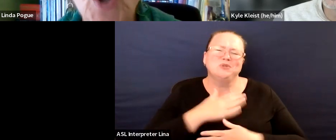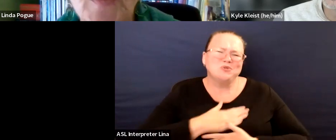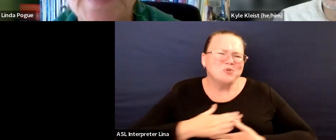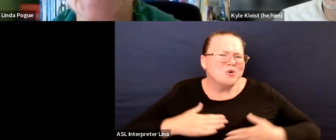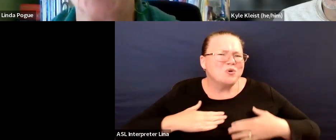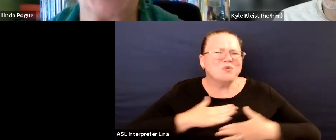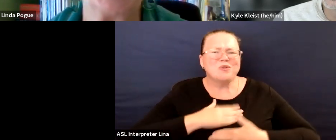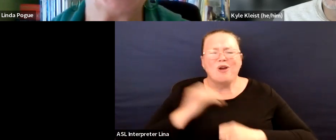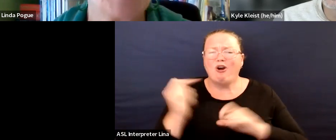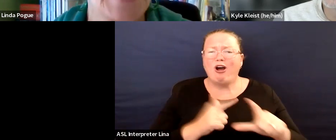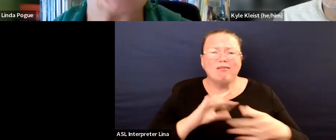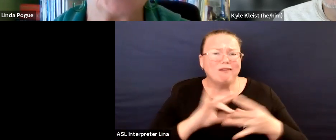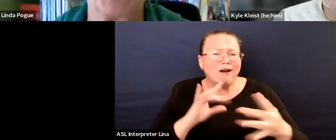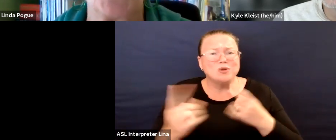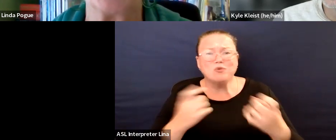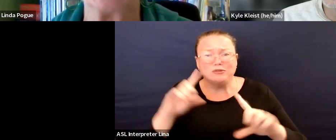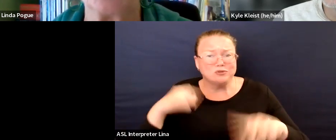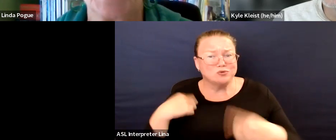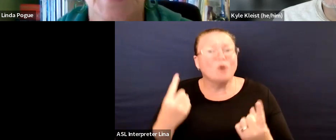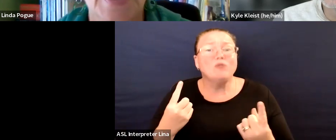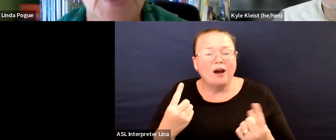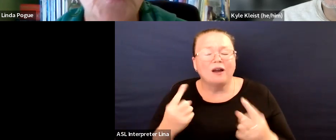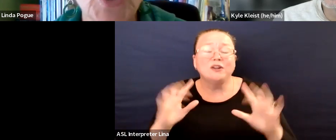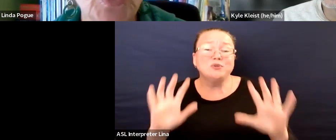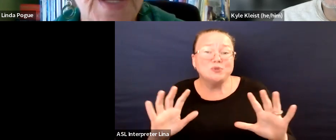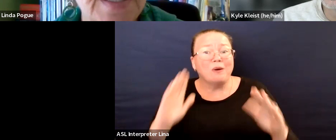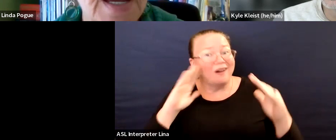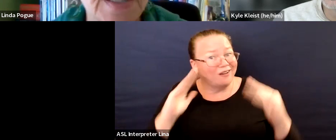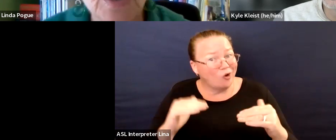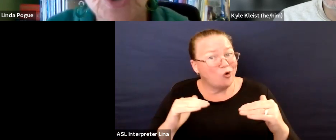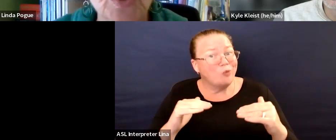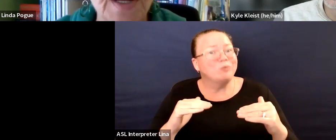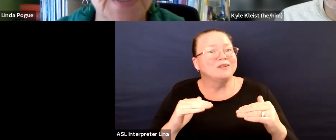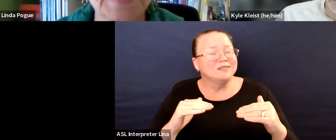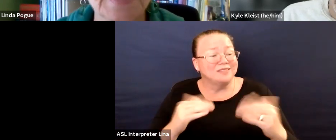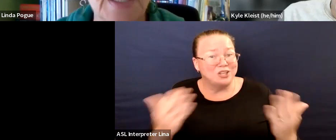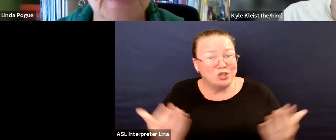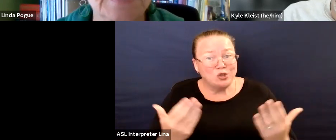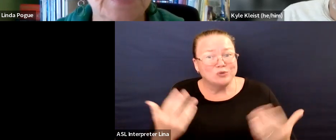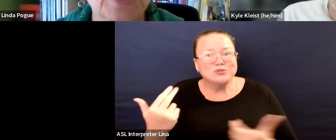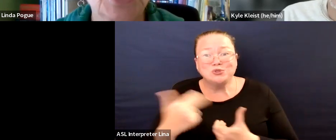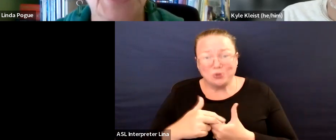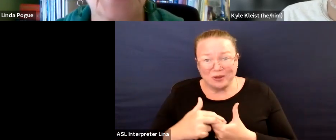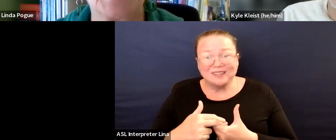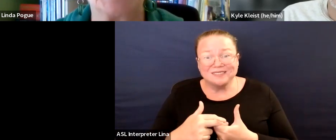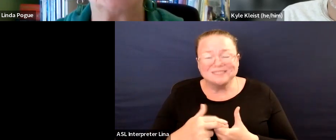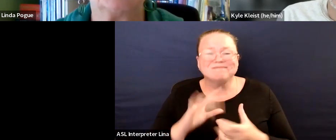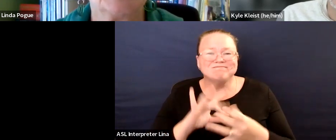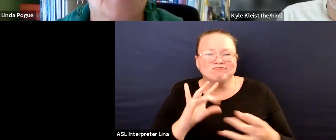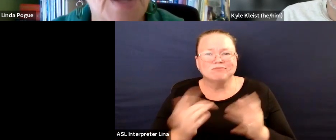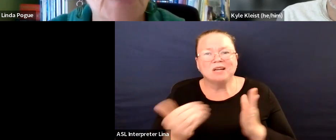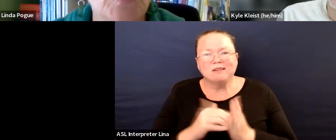all the comments and questions you have so far. So I hope that you're here to join us and share